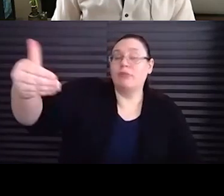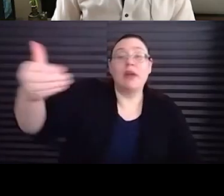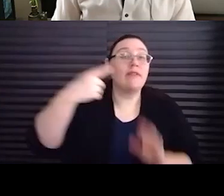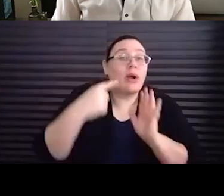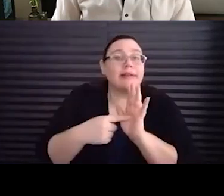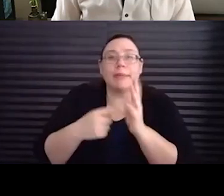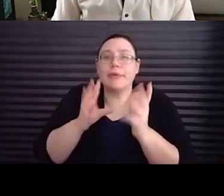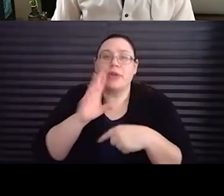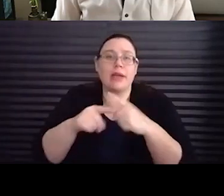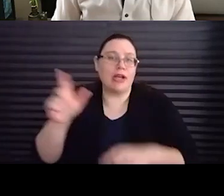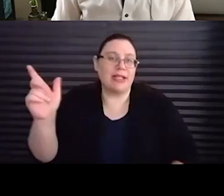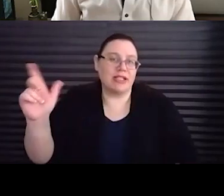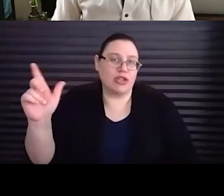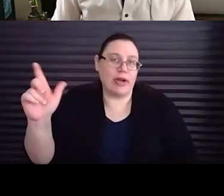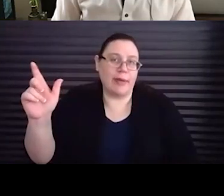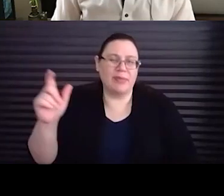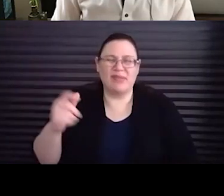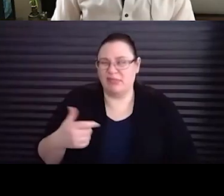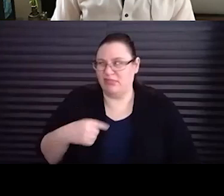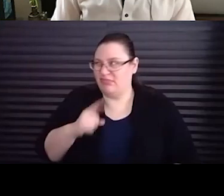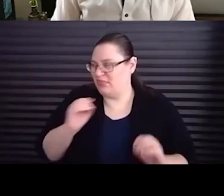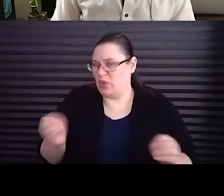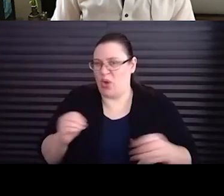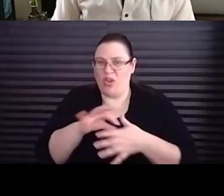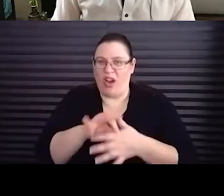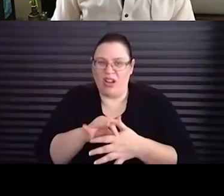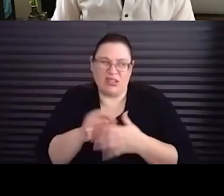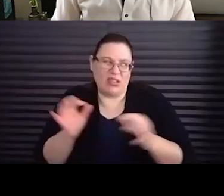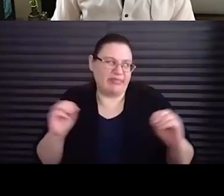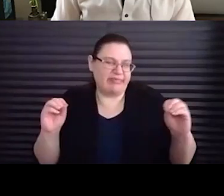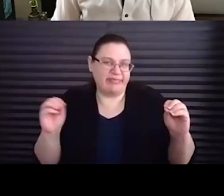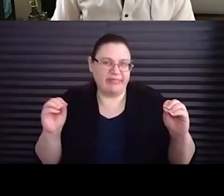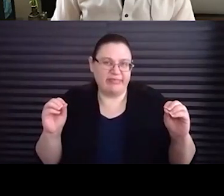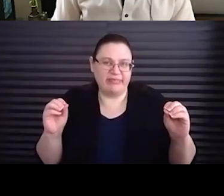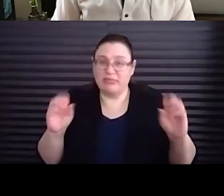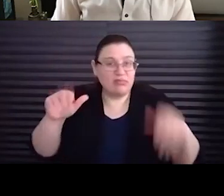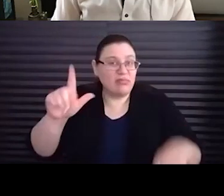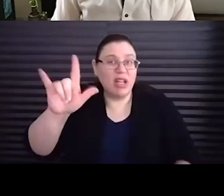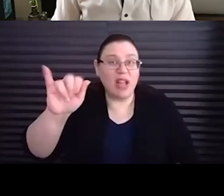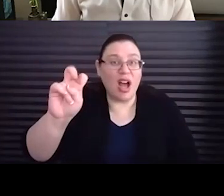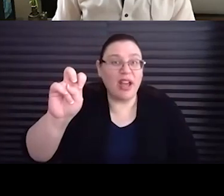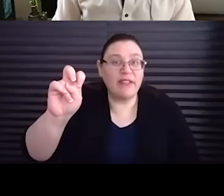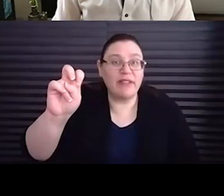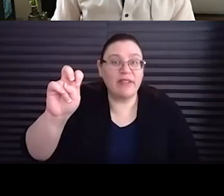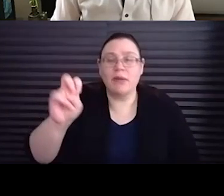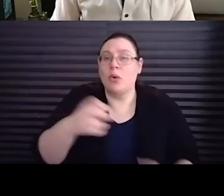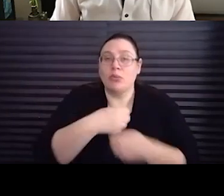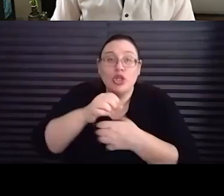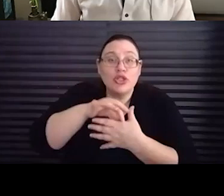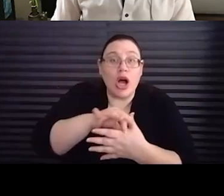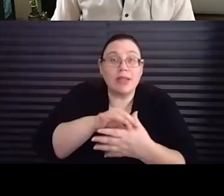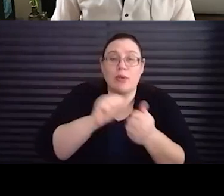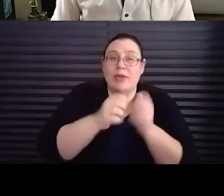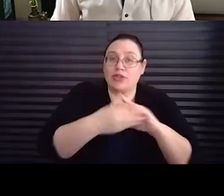talking about Instagram, if you don't feel like you have content that's necessarily for your feed, go live, or, you know, produce content in stories. There